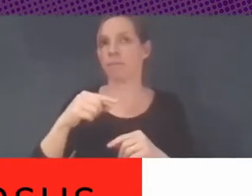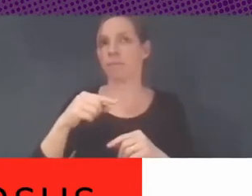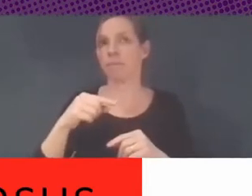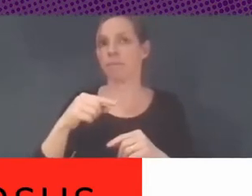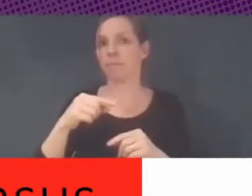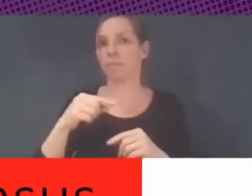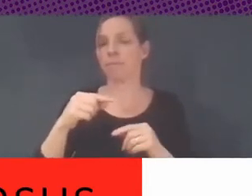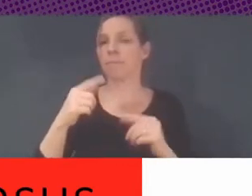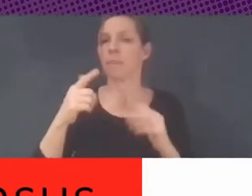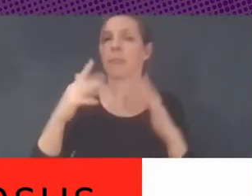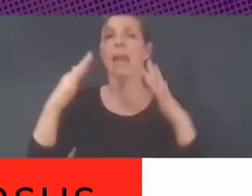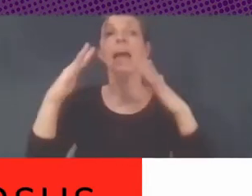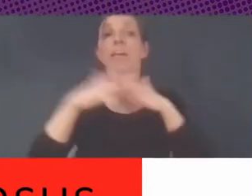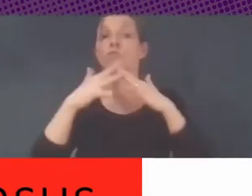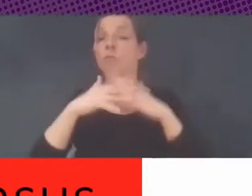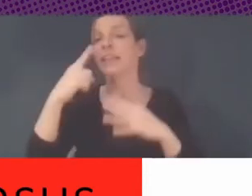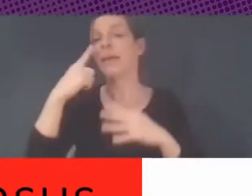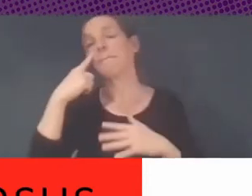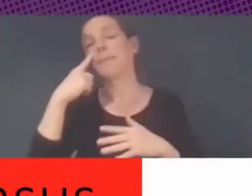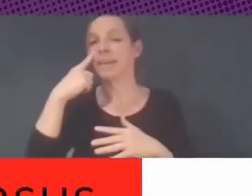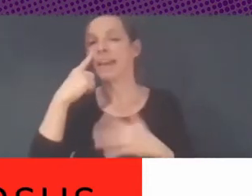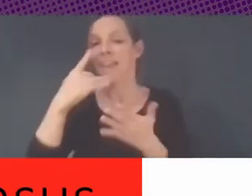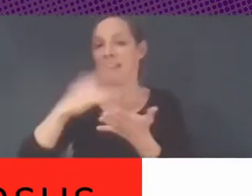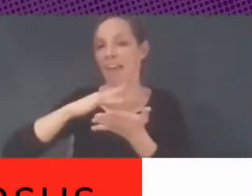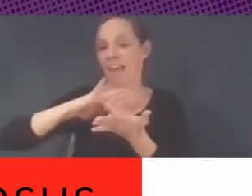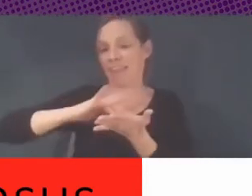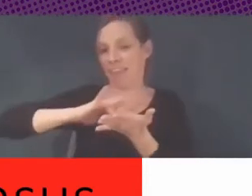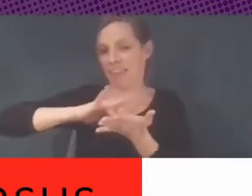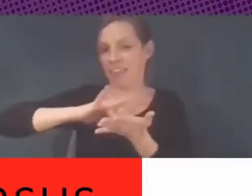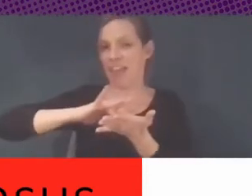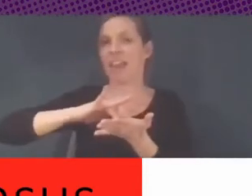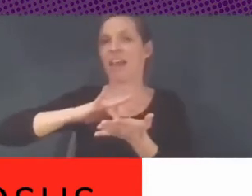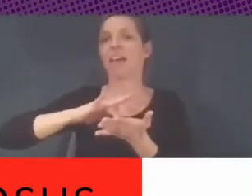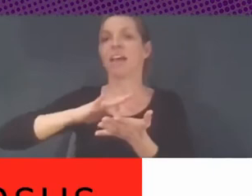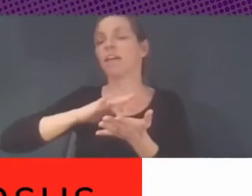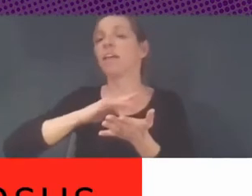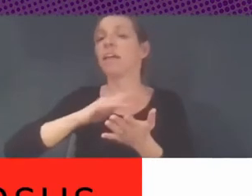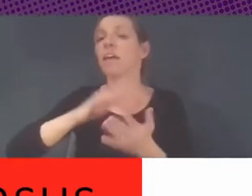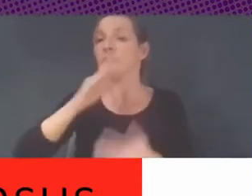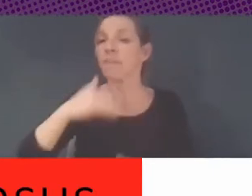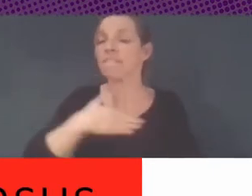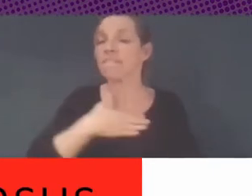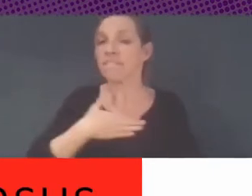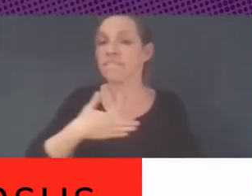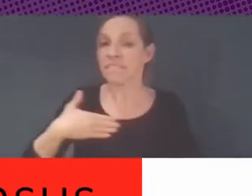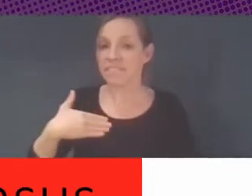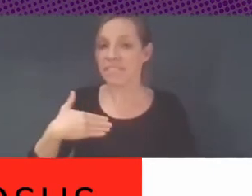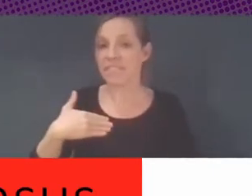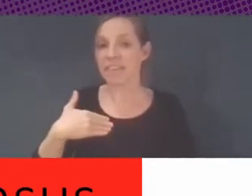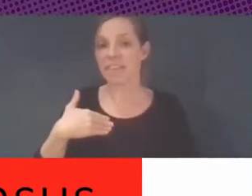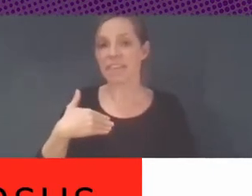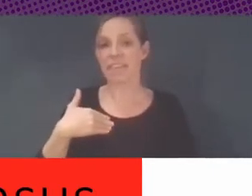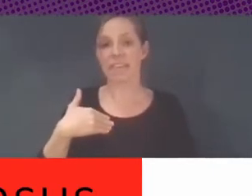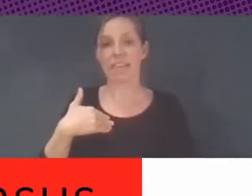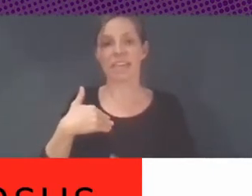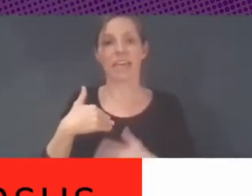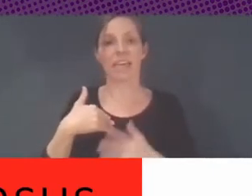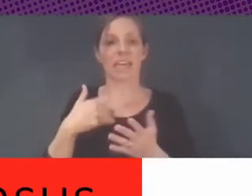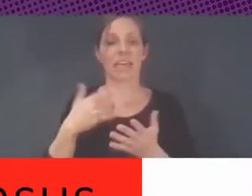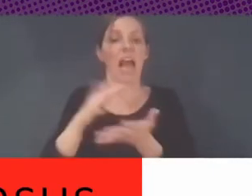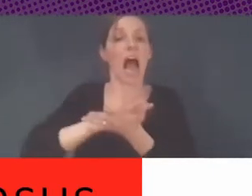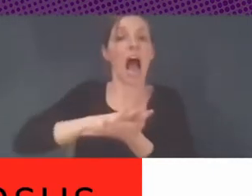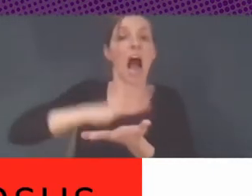enforce its accumulation regime and I want to start by showing you a video let's see if it's possible